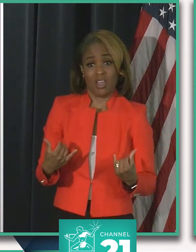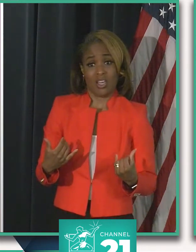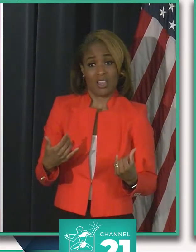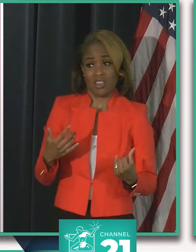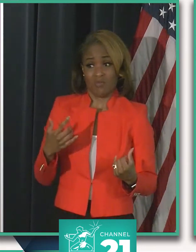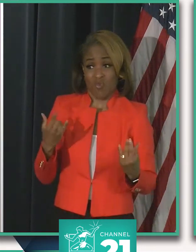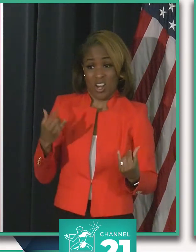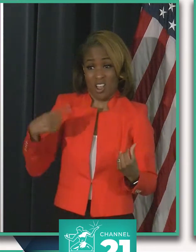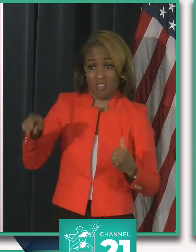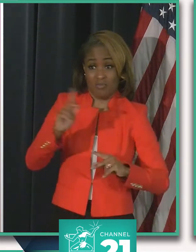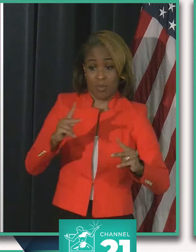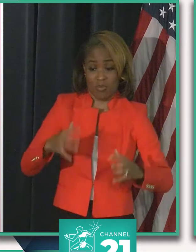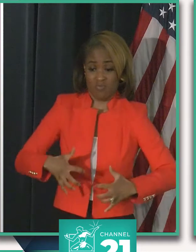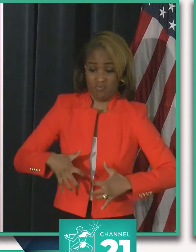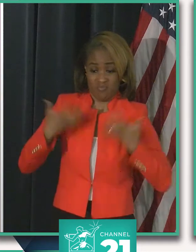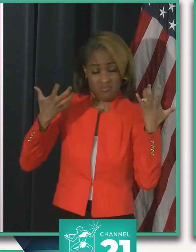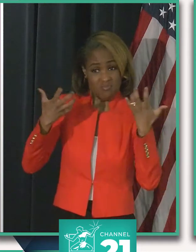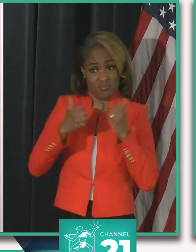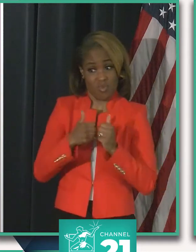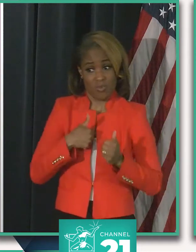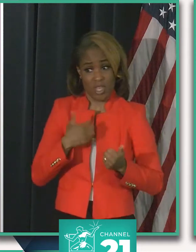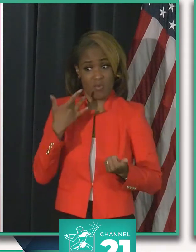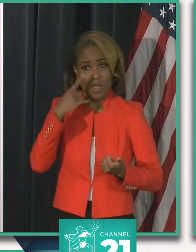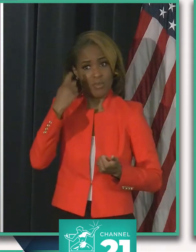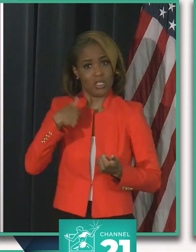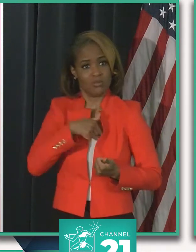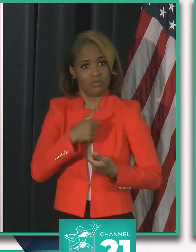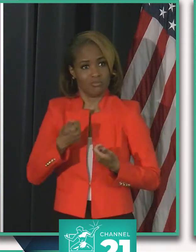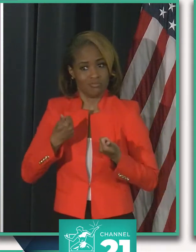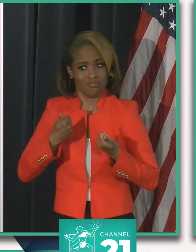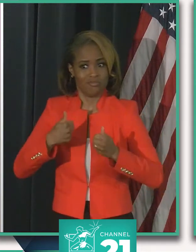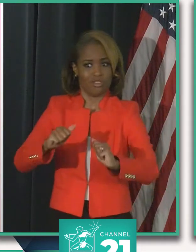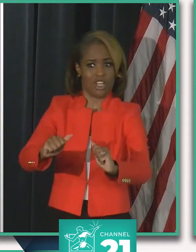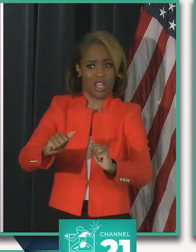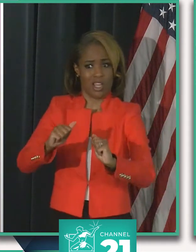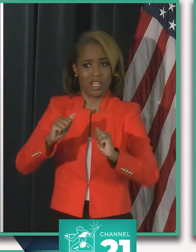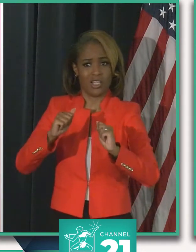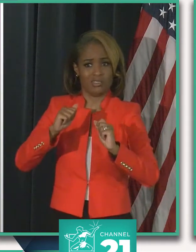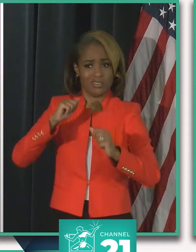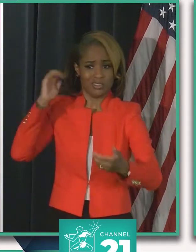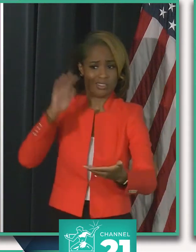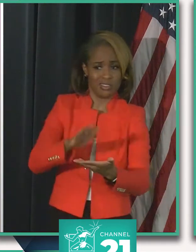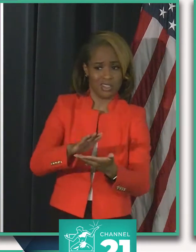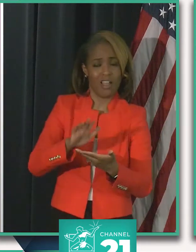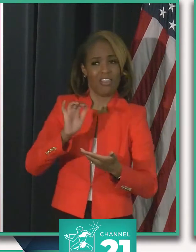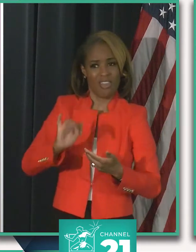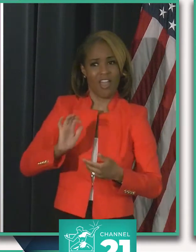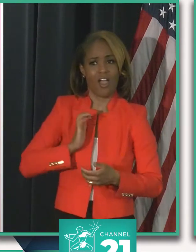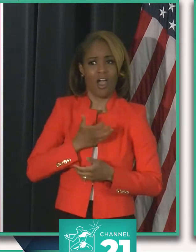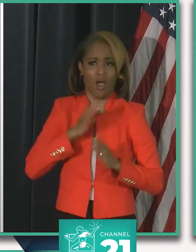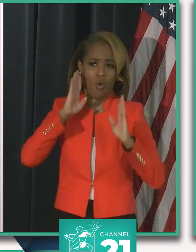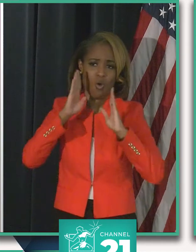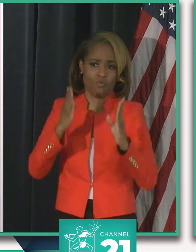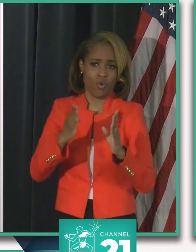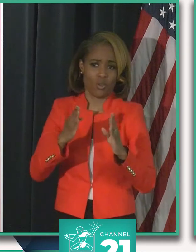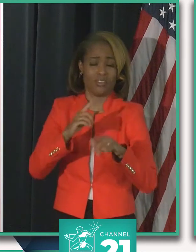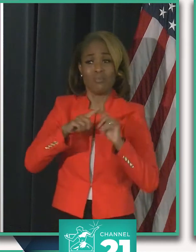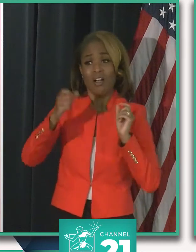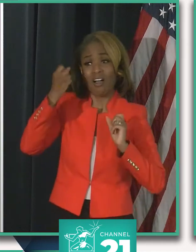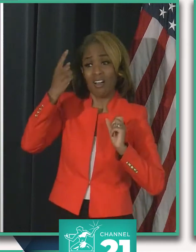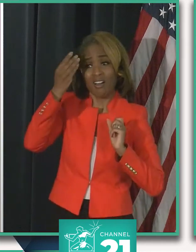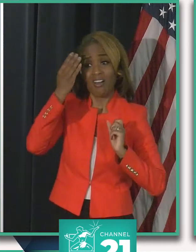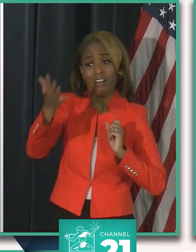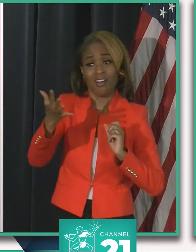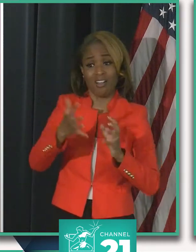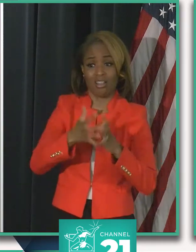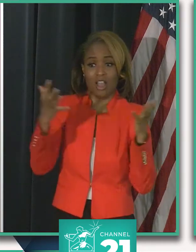at me right now because of our efforts. This is a big focus and it's going to continue, but it's a lot of work. And